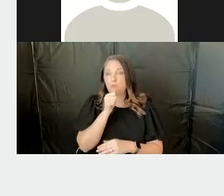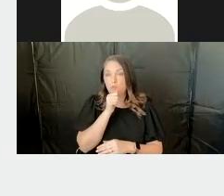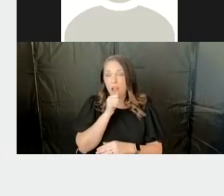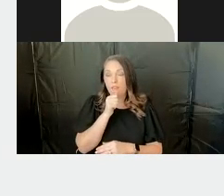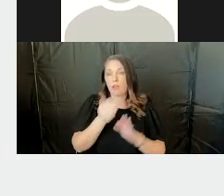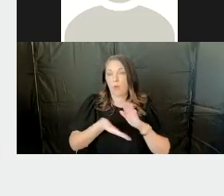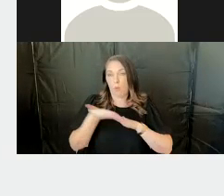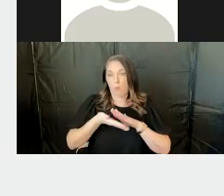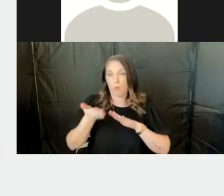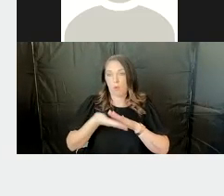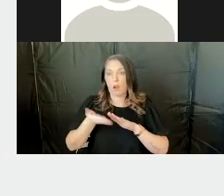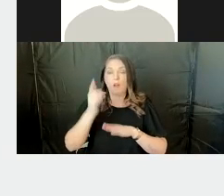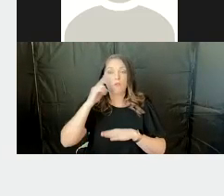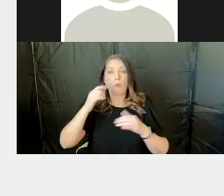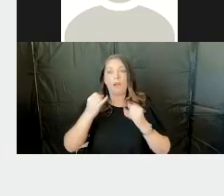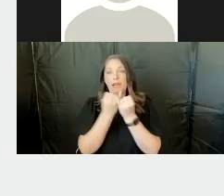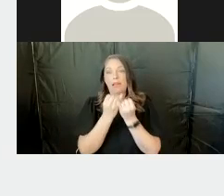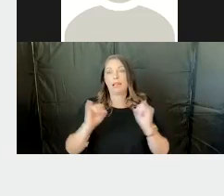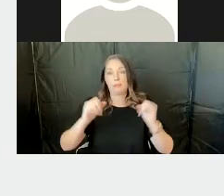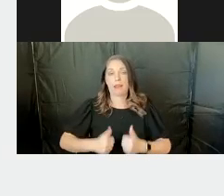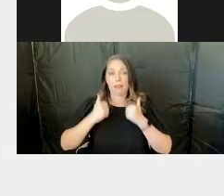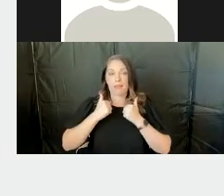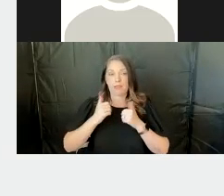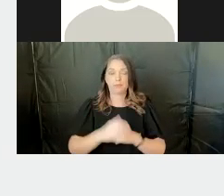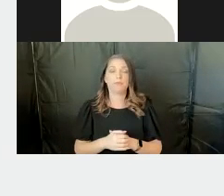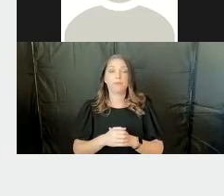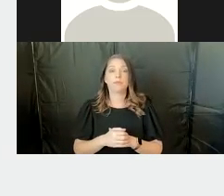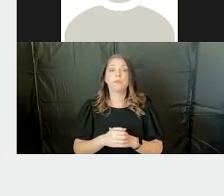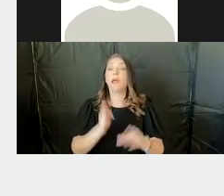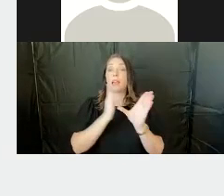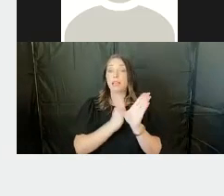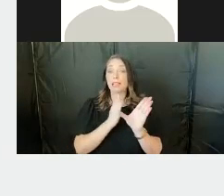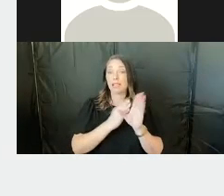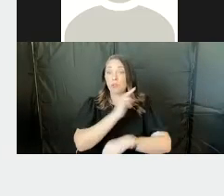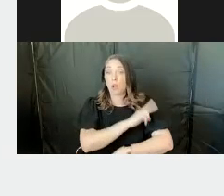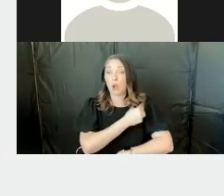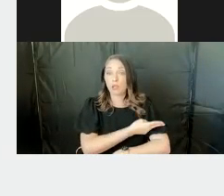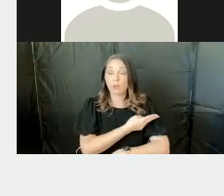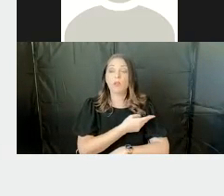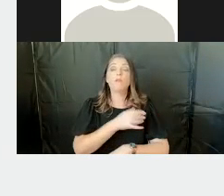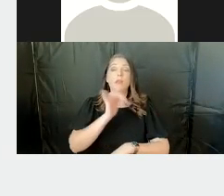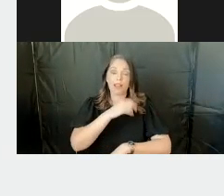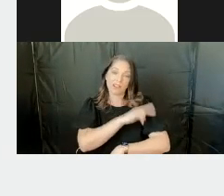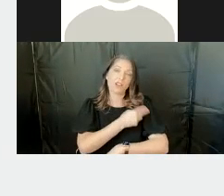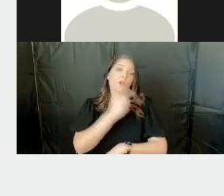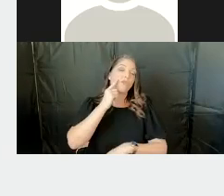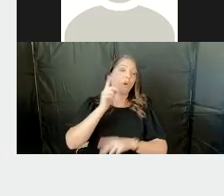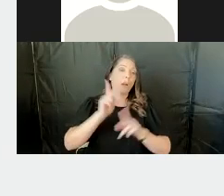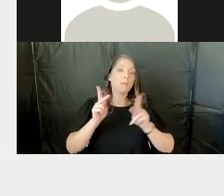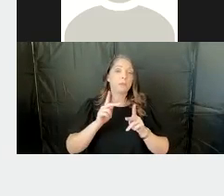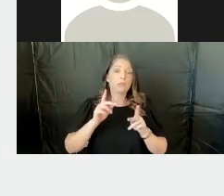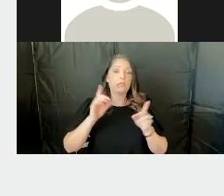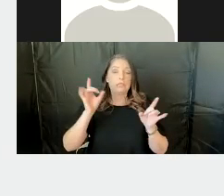living. Psychiatric hospitals are hospitals where people in crisis are monitored and